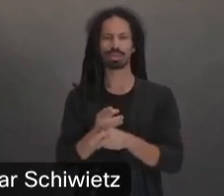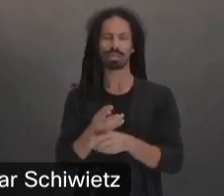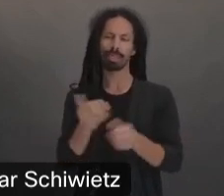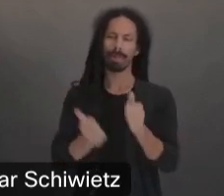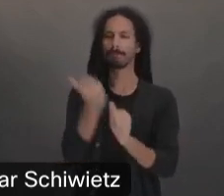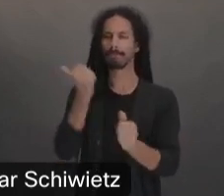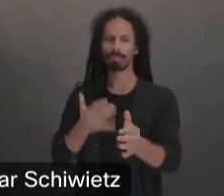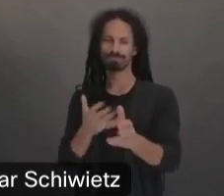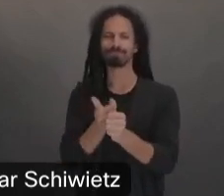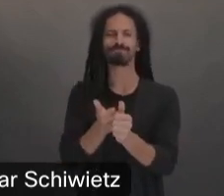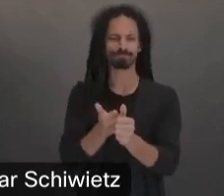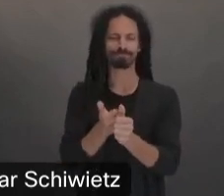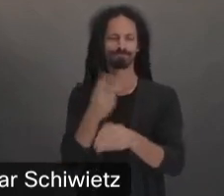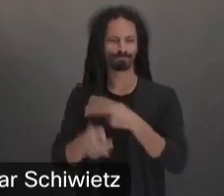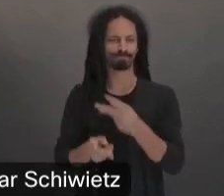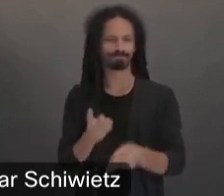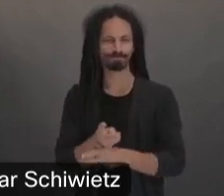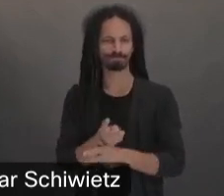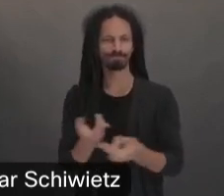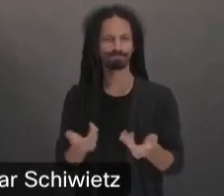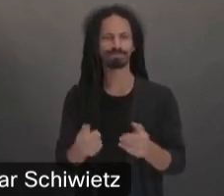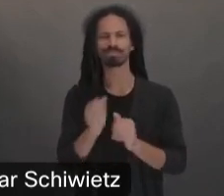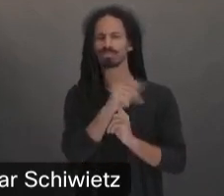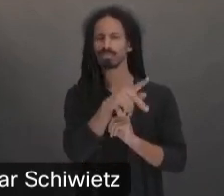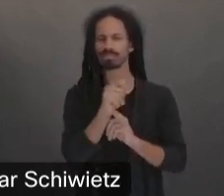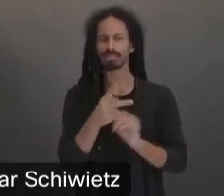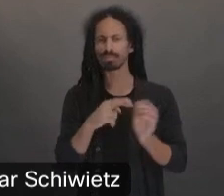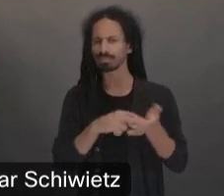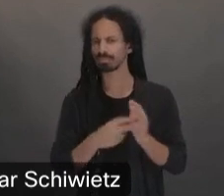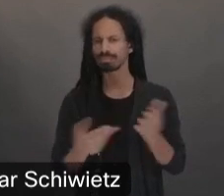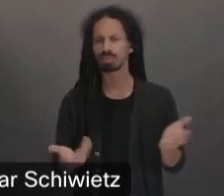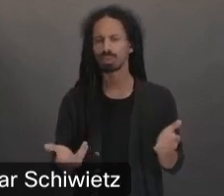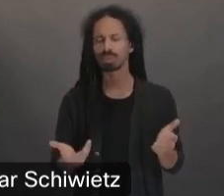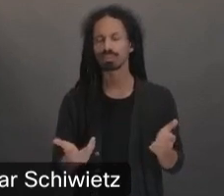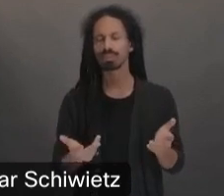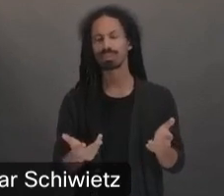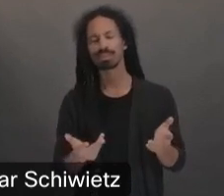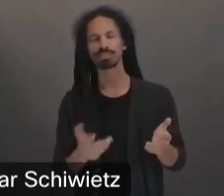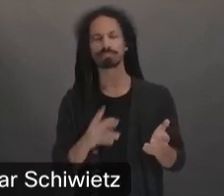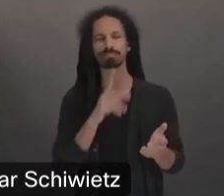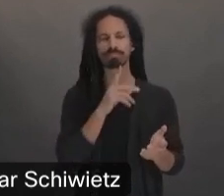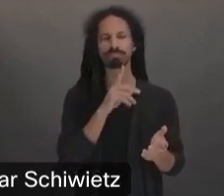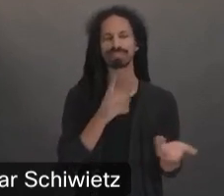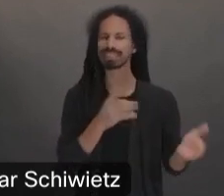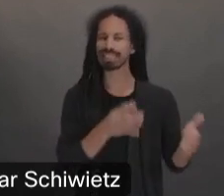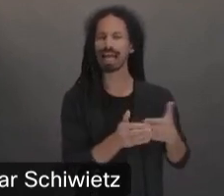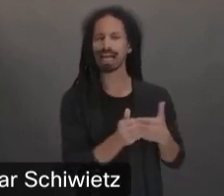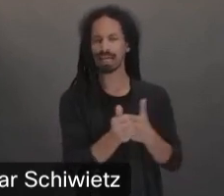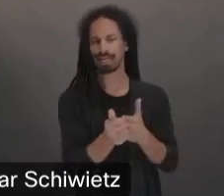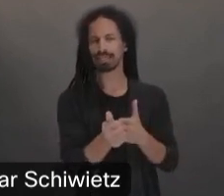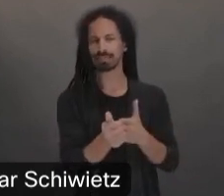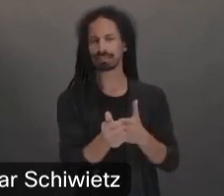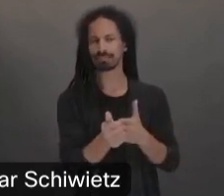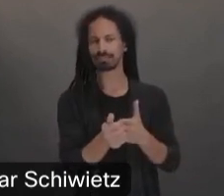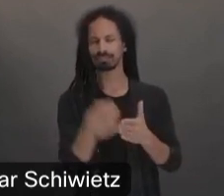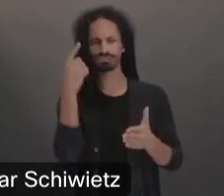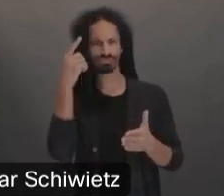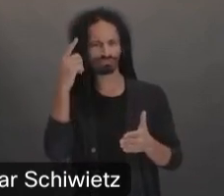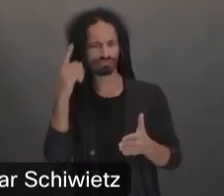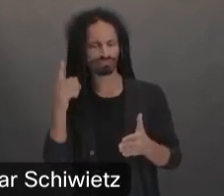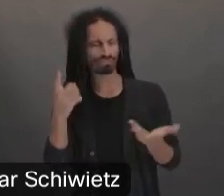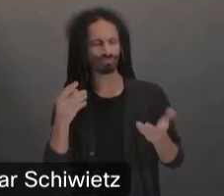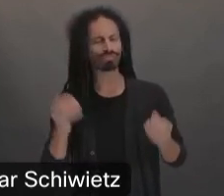APA talk to us about? Well, it is essentially a guide for